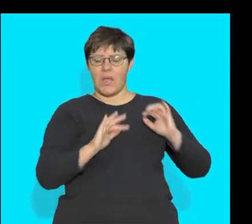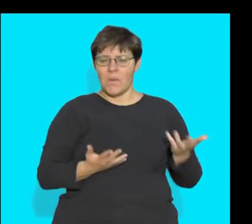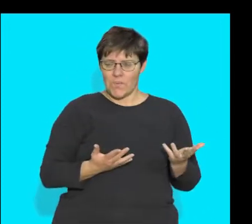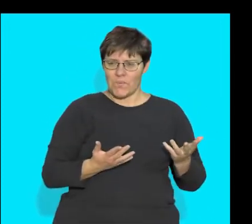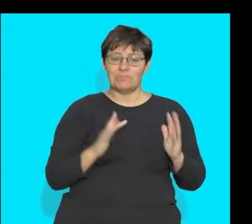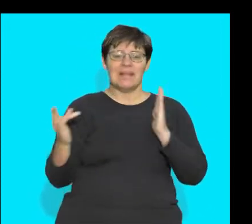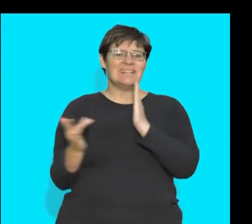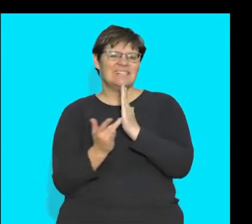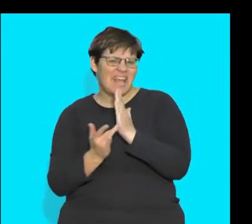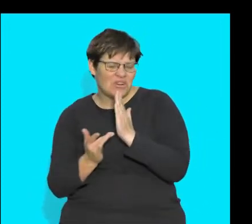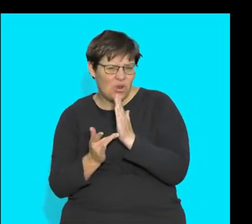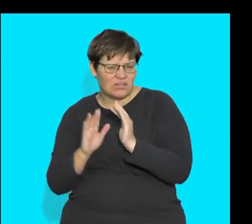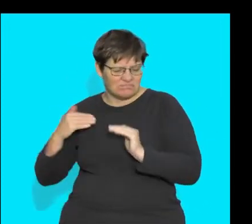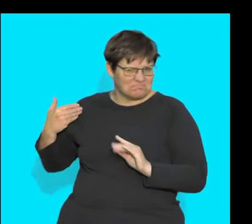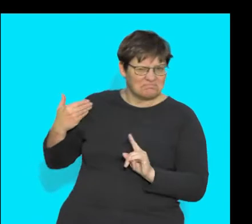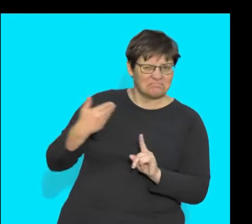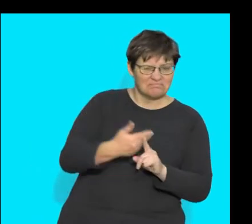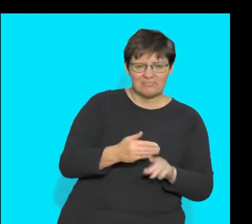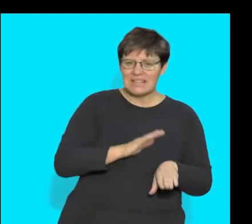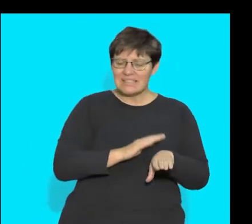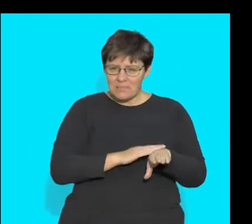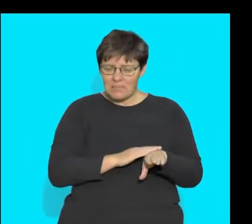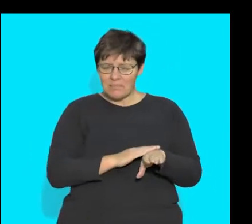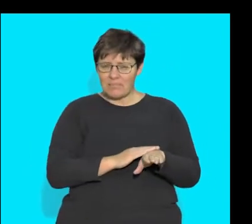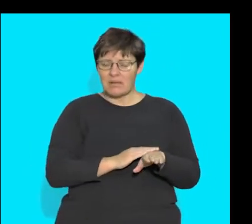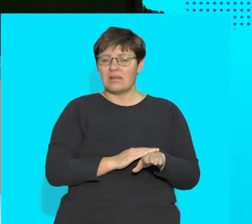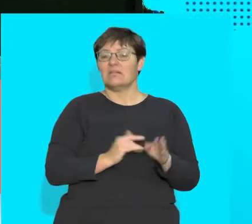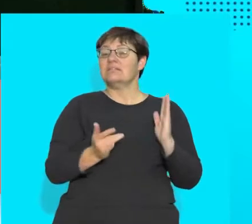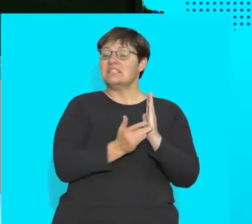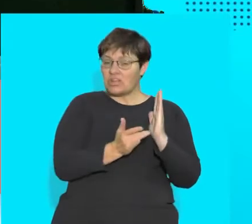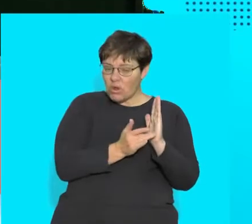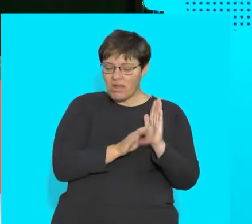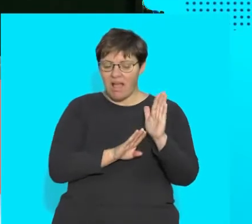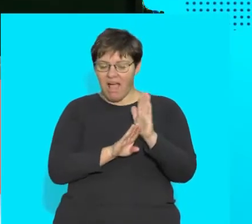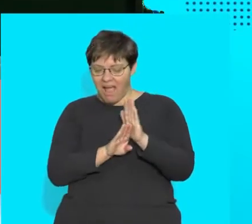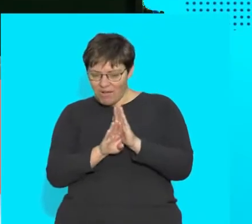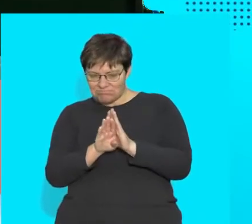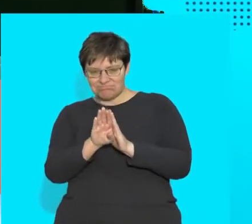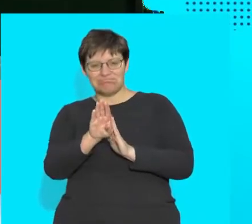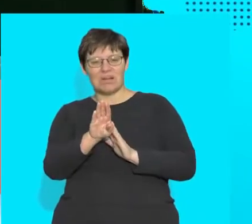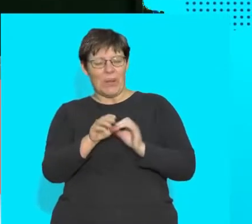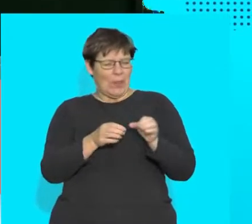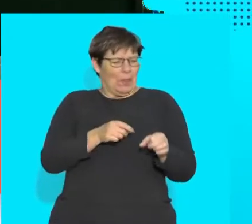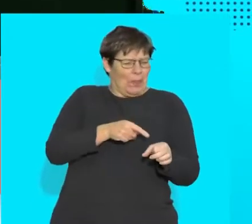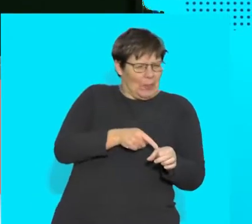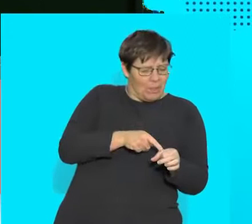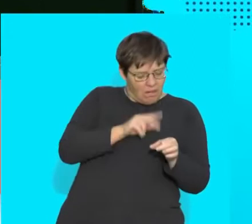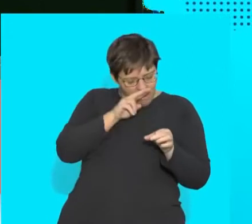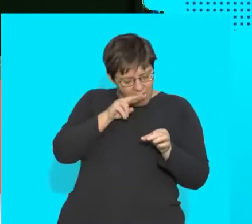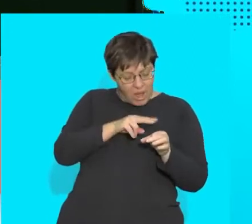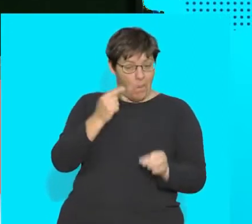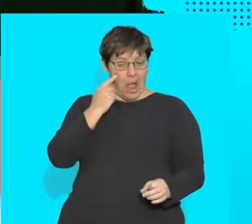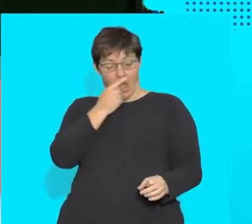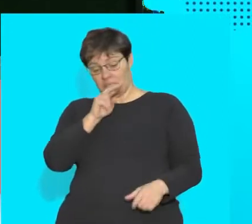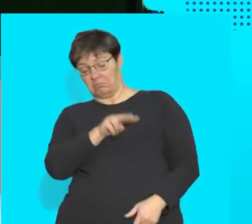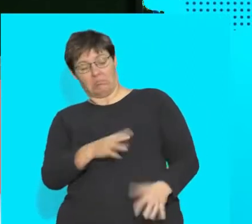So if we look at technology over time, technology, all right, is able us to see the smallest things, and